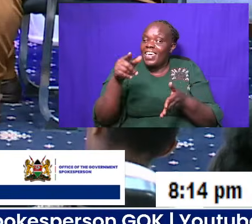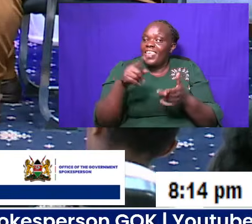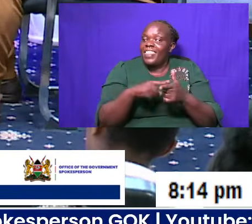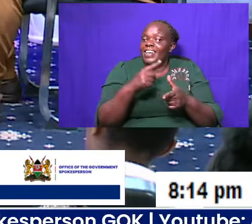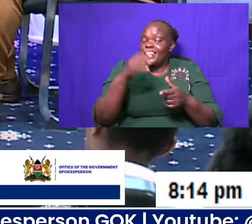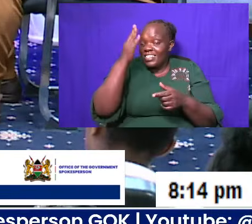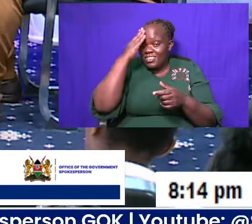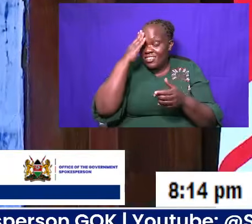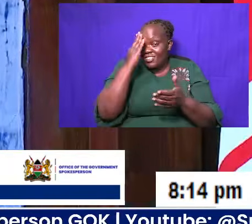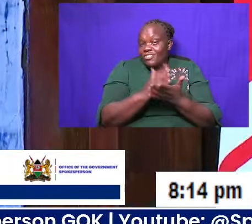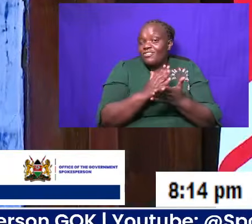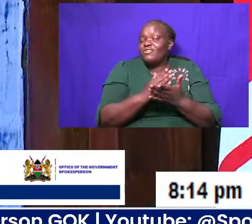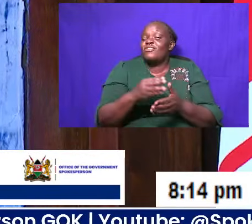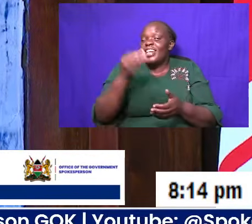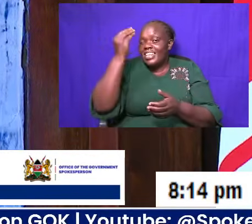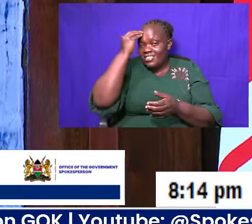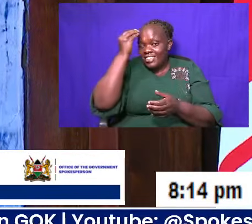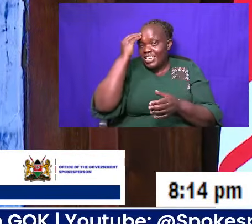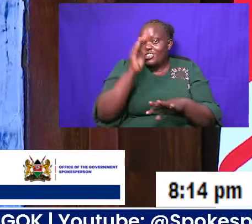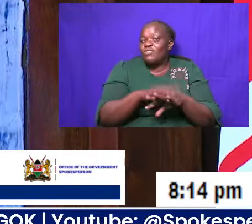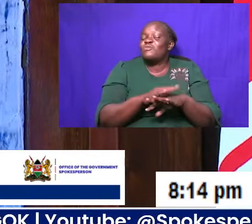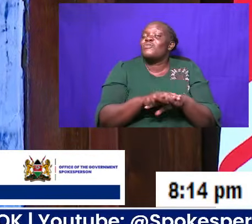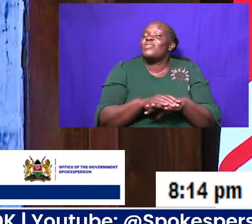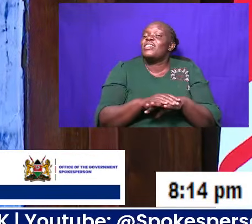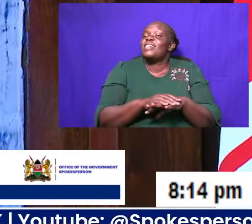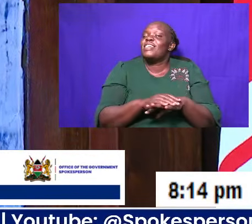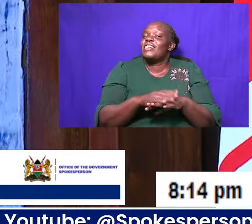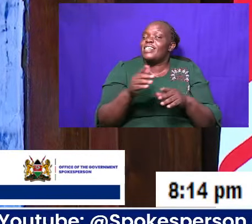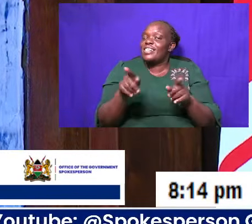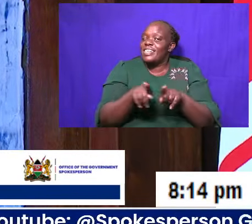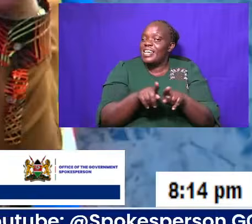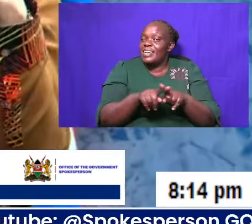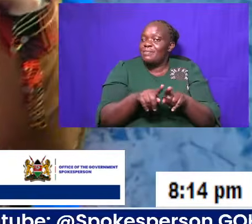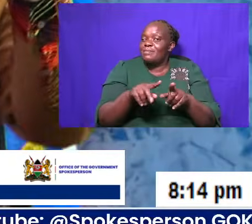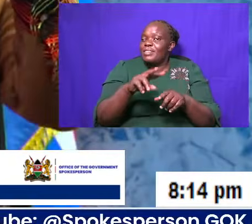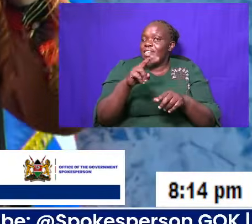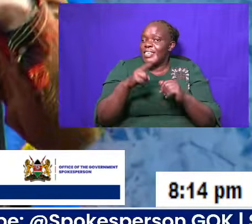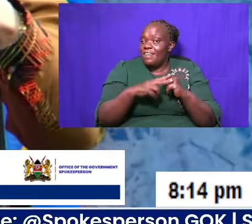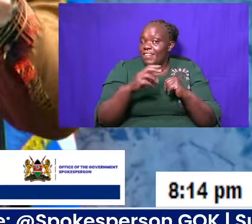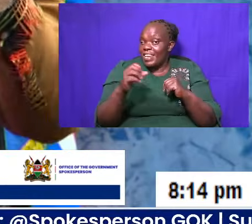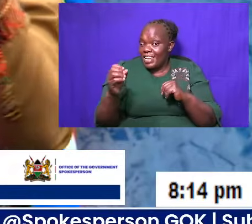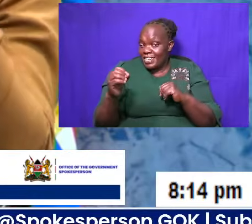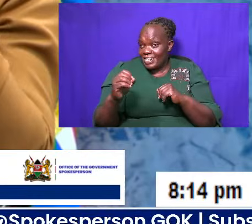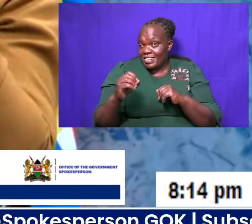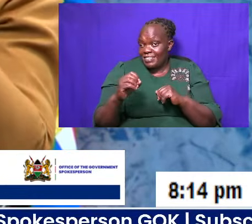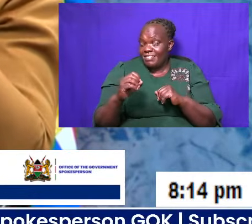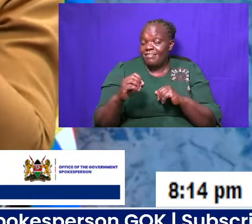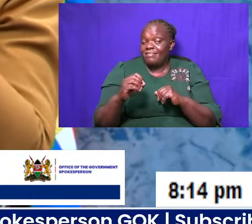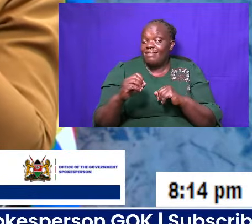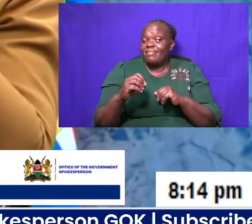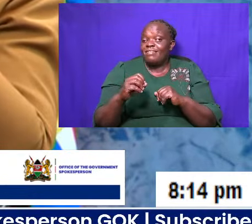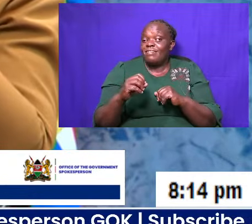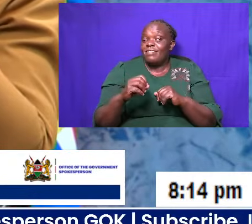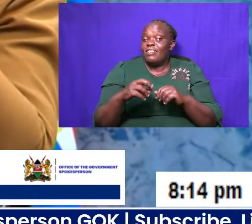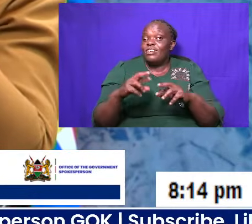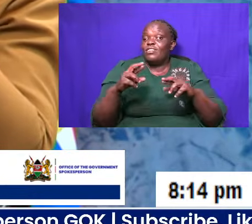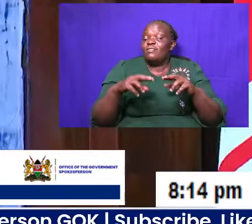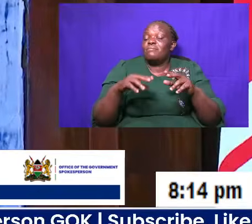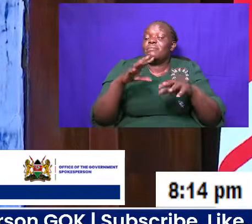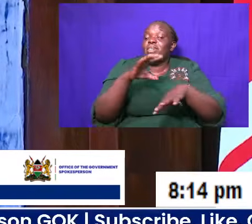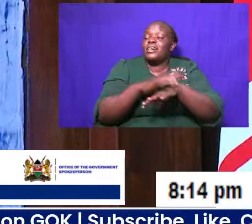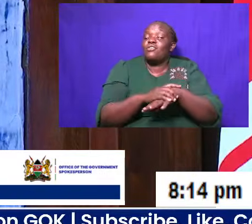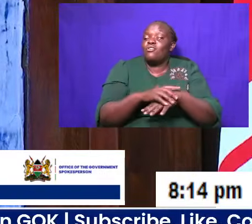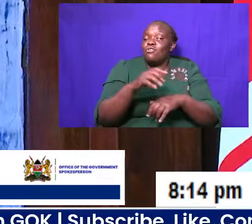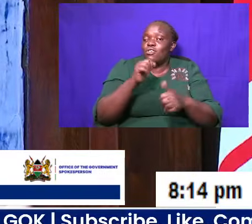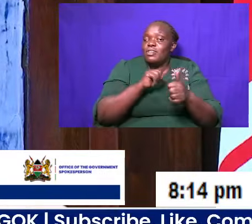nikajua masomo ni mzuri. Actually, if you compare 369, kwa wale system yetu ya 700, hiyo ni over 500 hapo. Yes. But I got past.